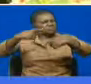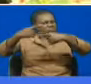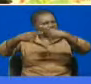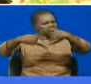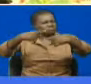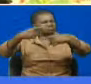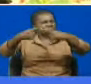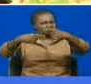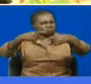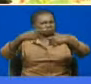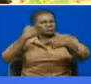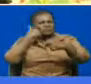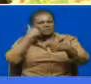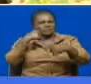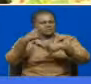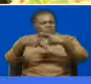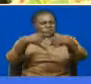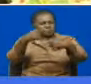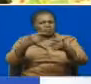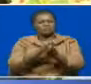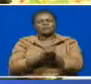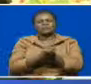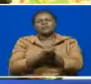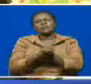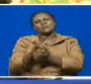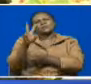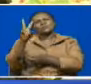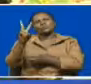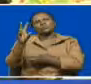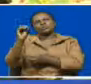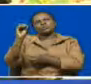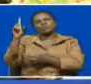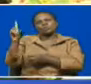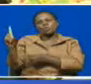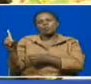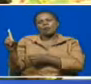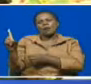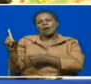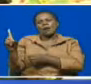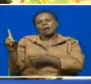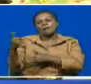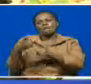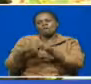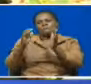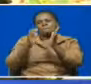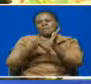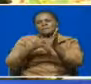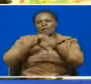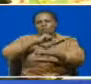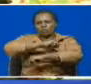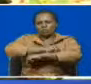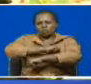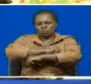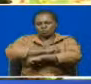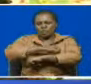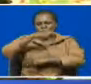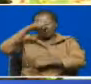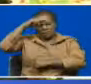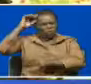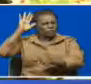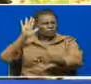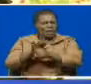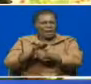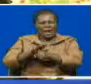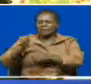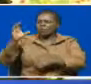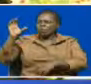a progressive disease. And come 2001, when I was in Form 4 in Machako School, because of the too much